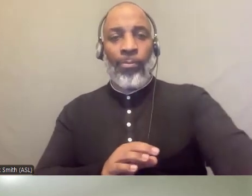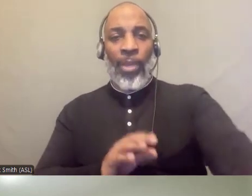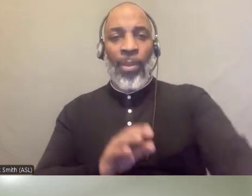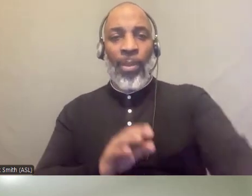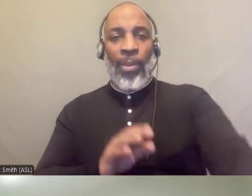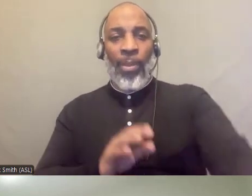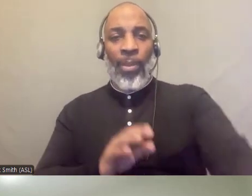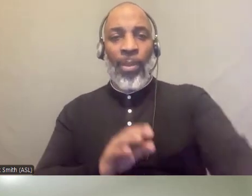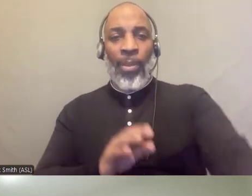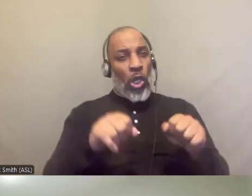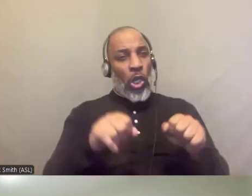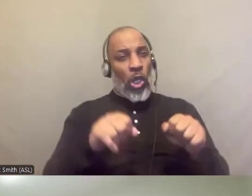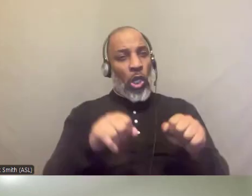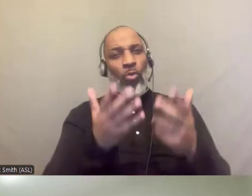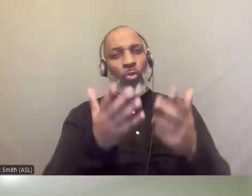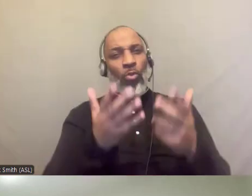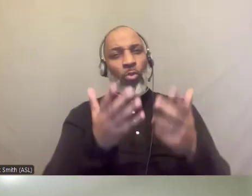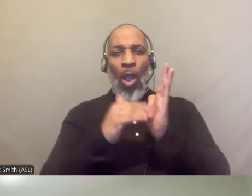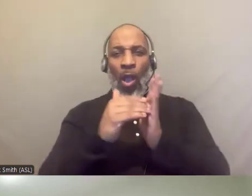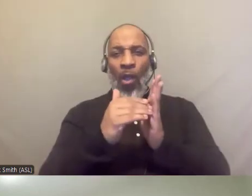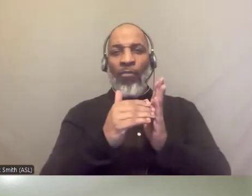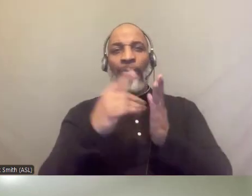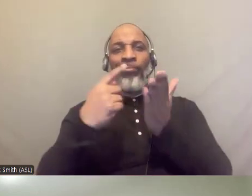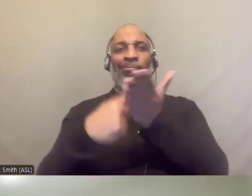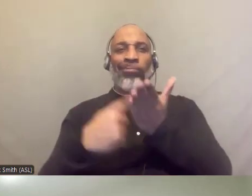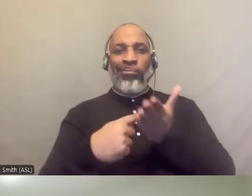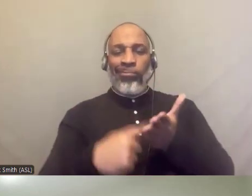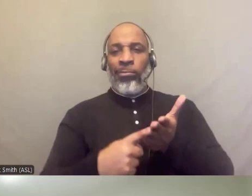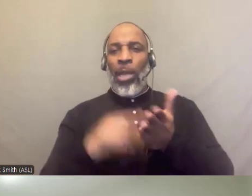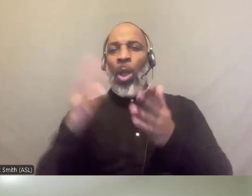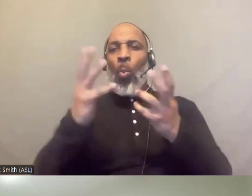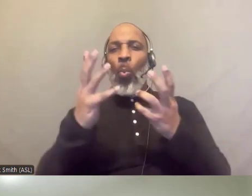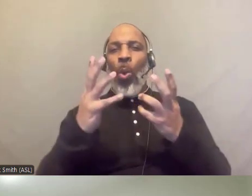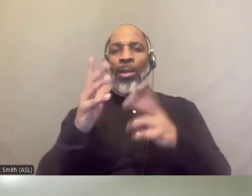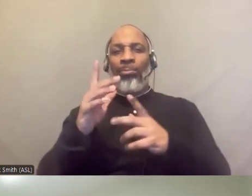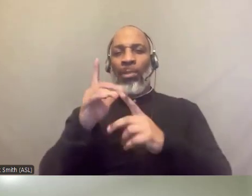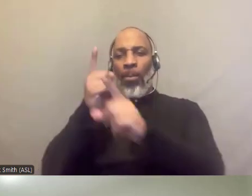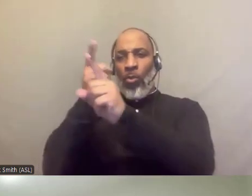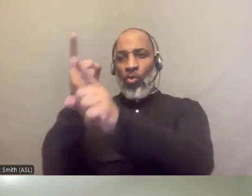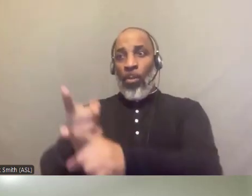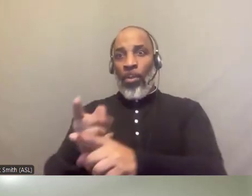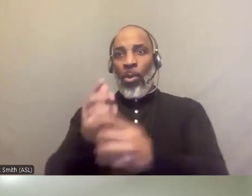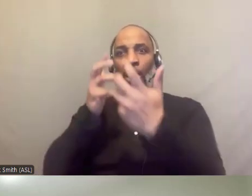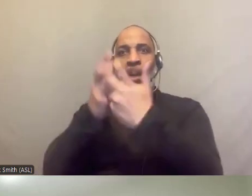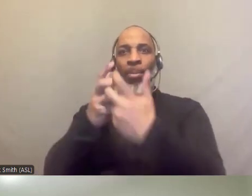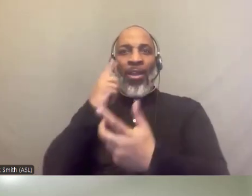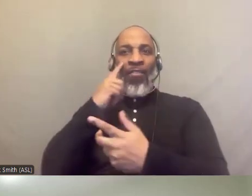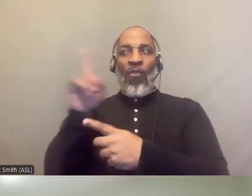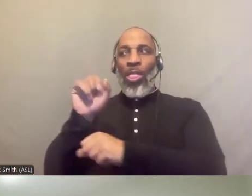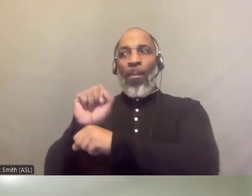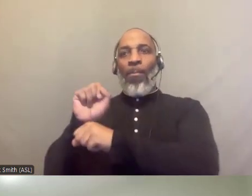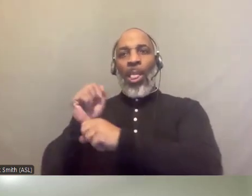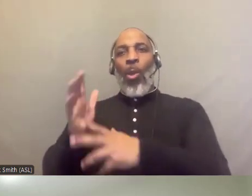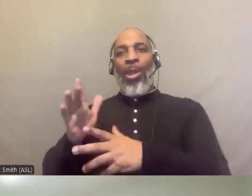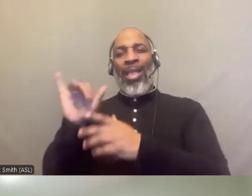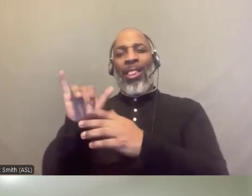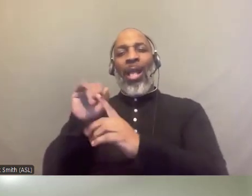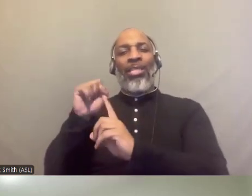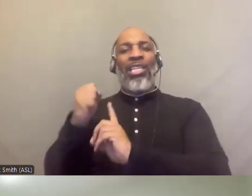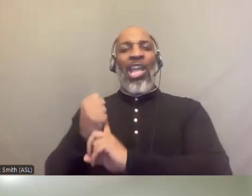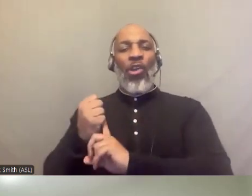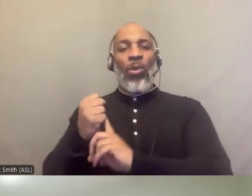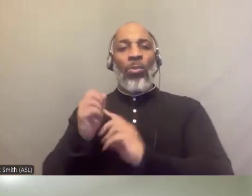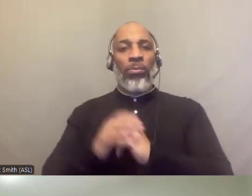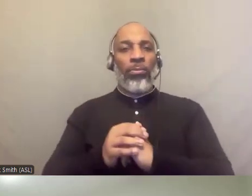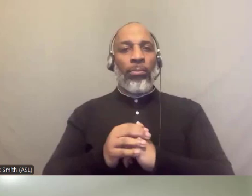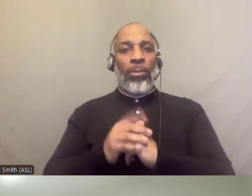often does lead to a discussion of what reasonable accommodations might be required for the employee in that scenario to just to be